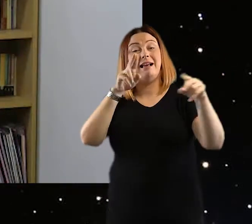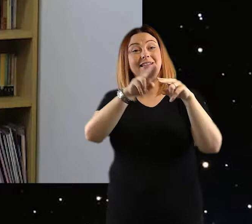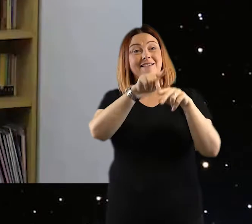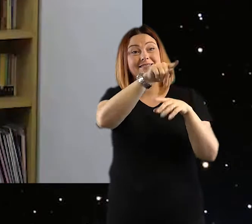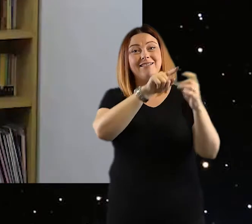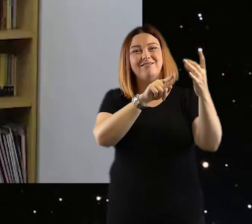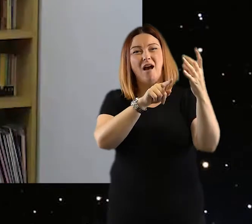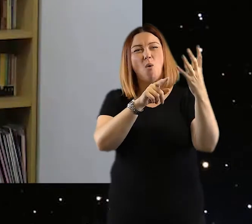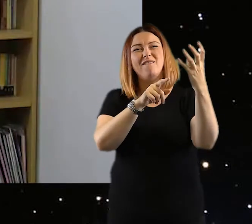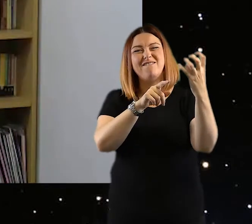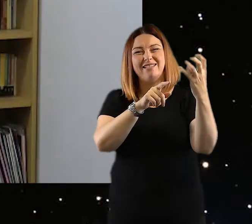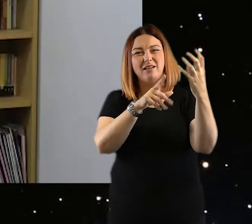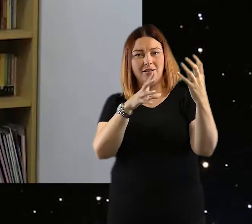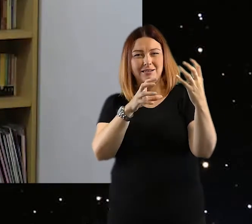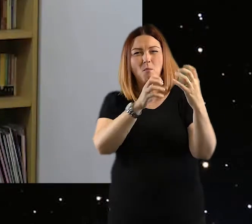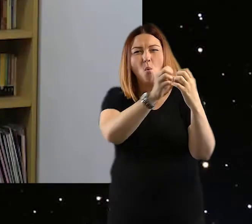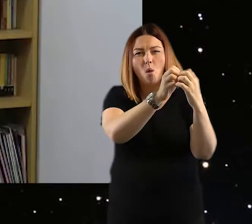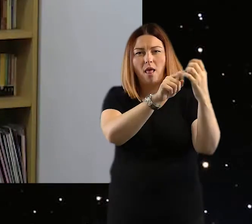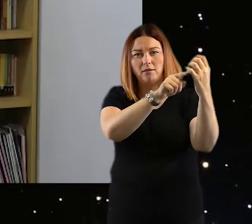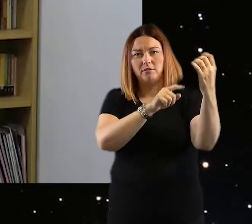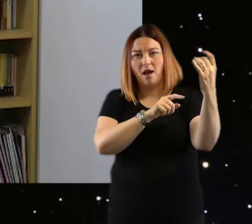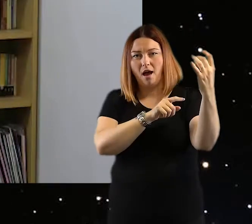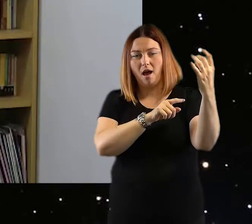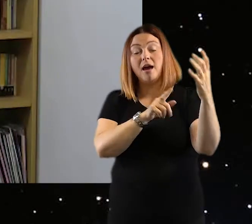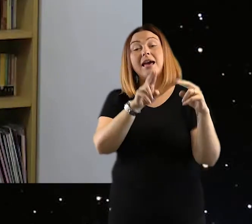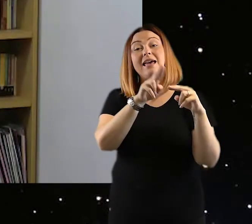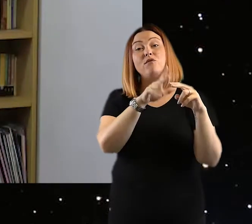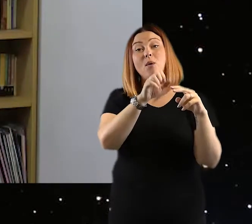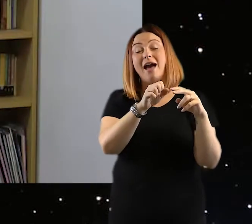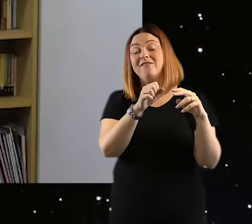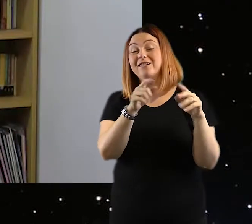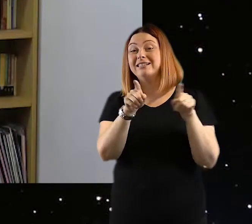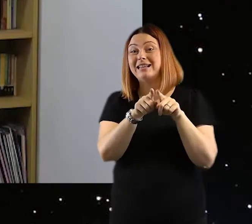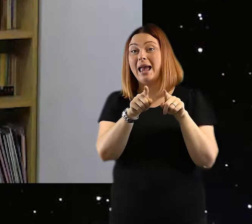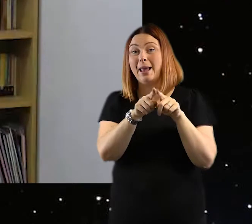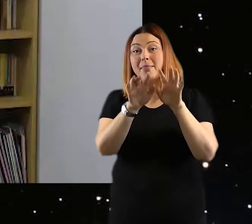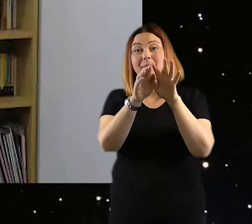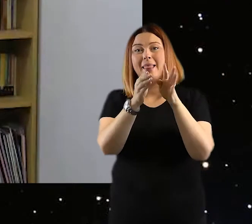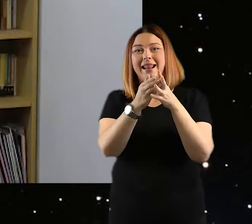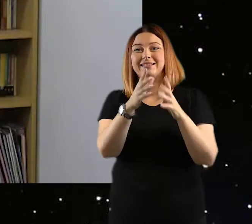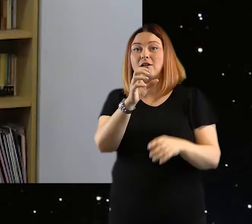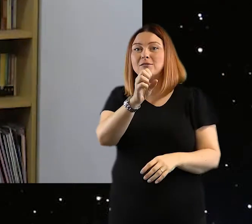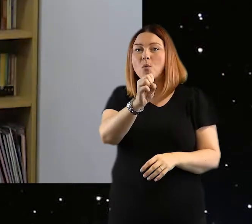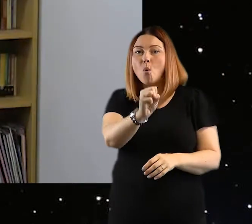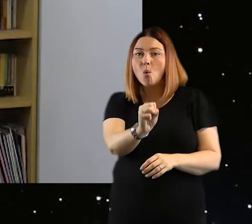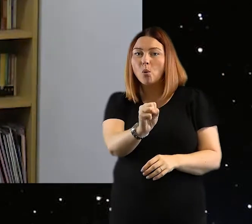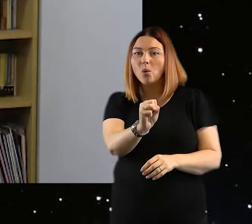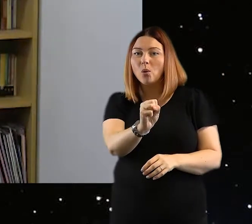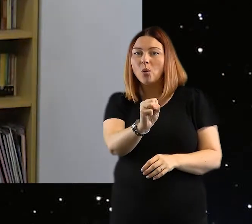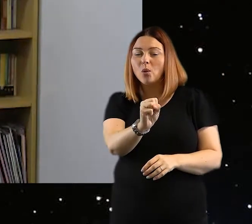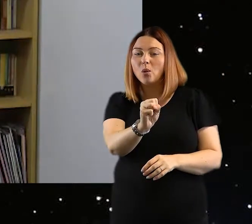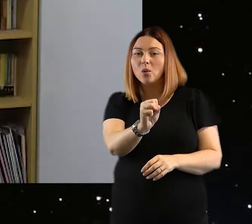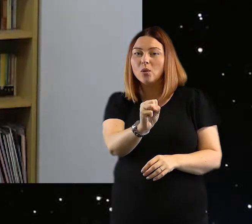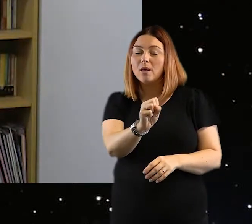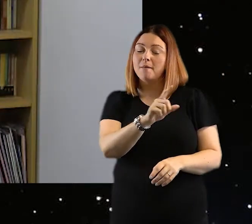much fainter, smaller star, that then if you have a correspondingly smaller planet, because we